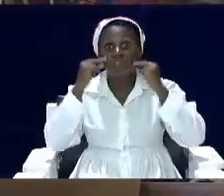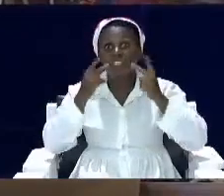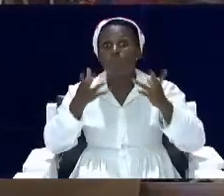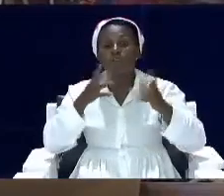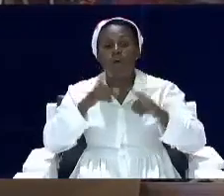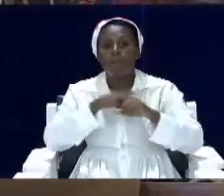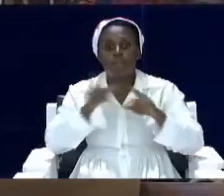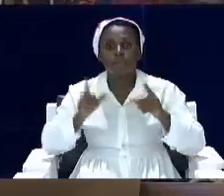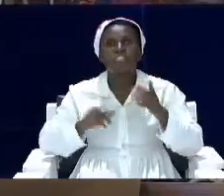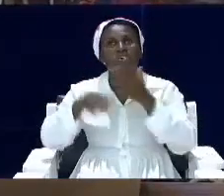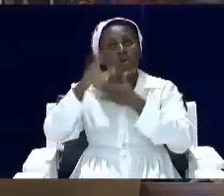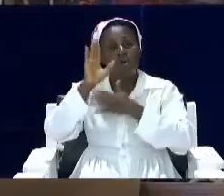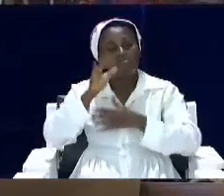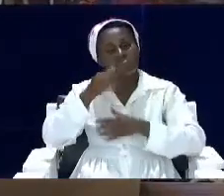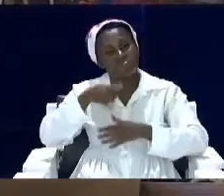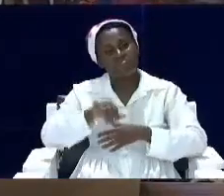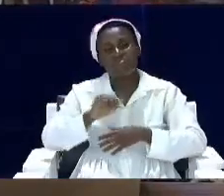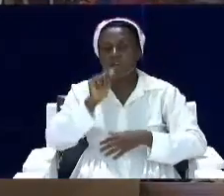But God was patient.